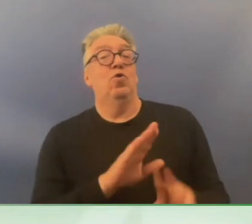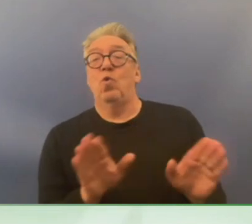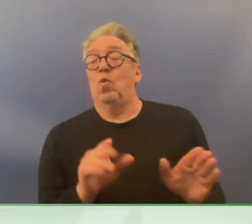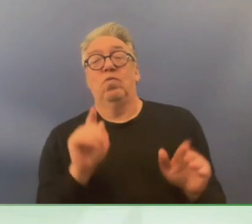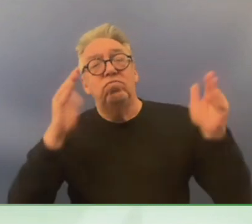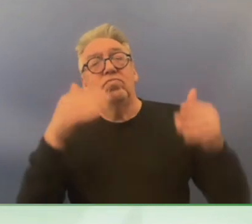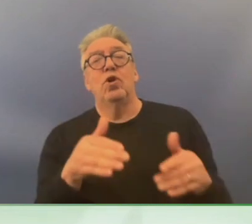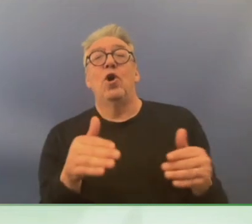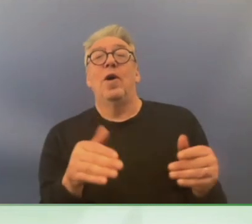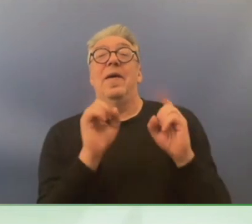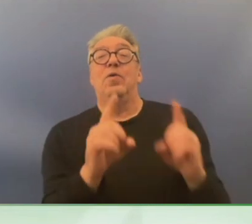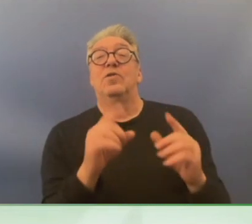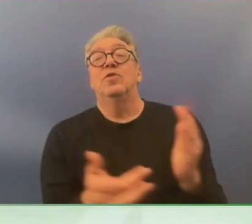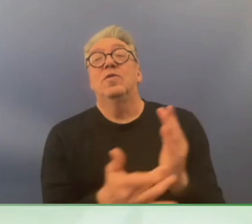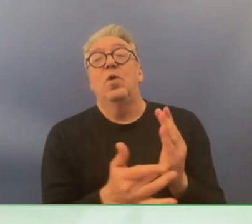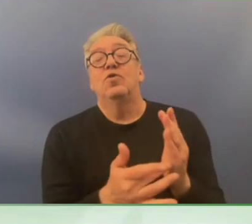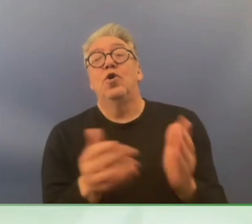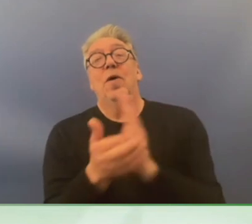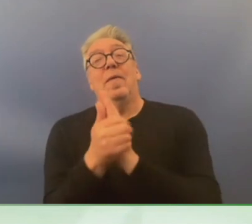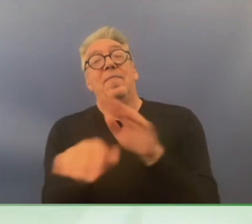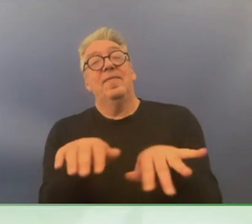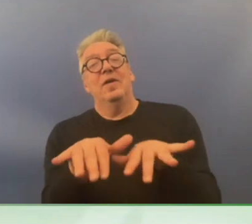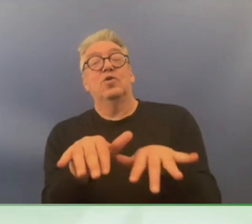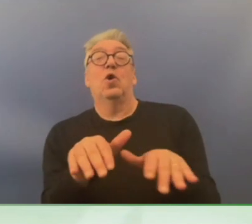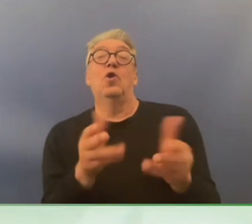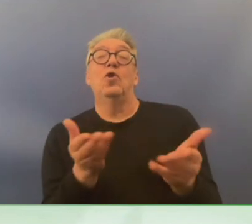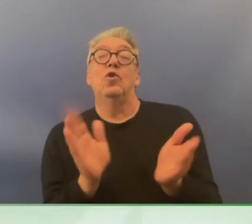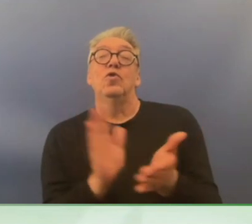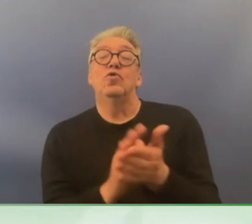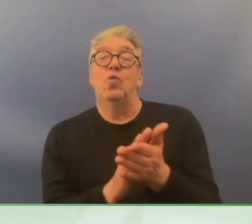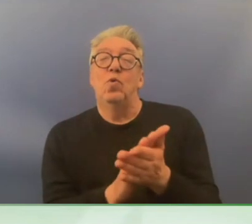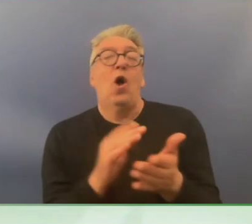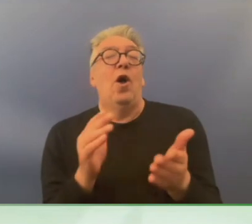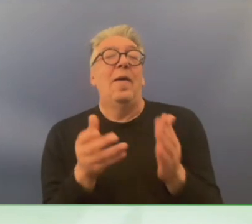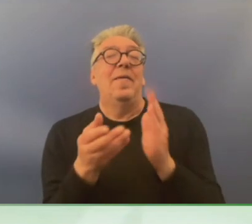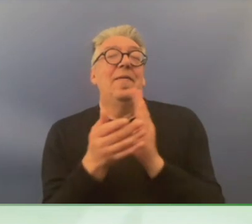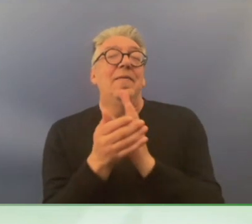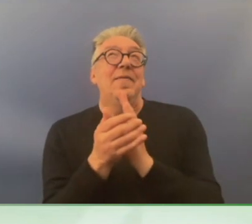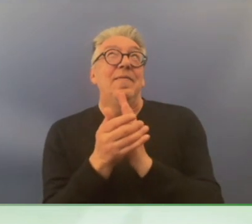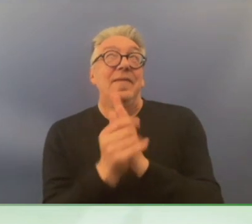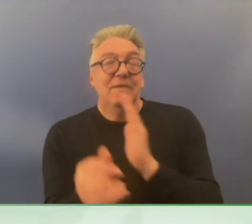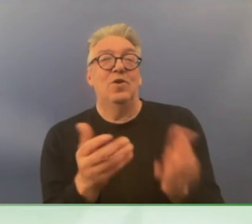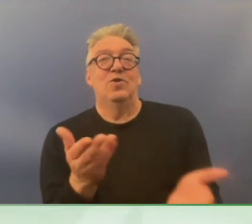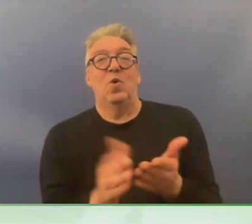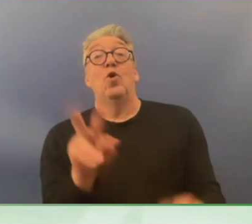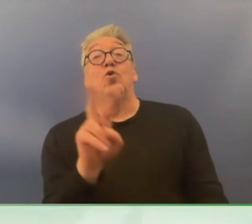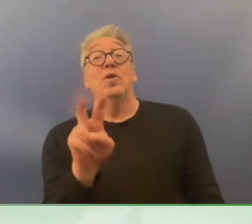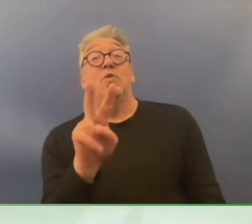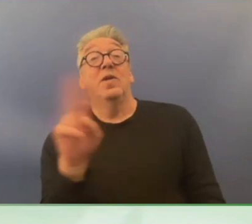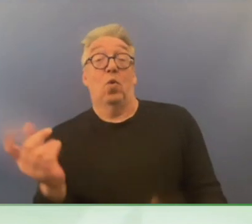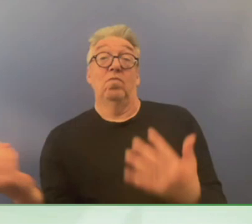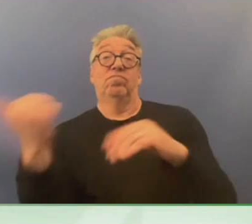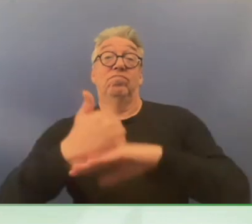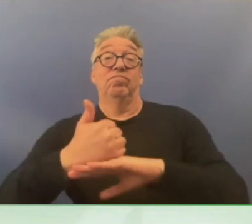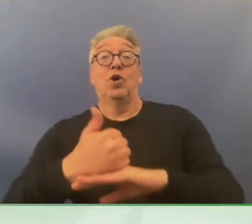and digital skills to underserved schools in South Africa. In 2022, it launched the Deaf Developers Program to